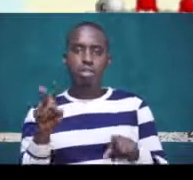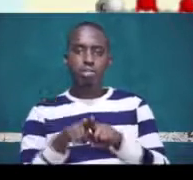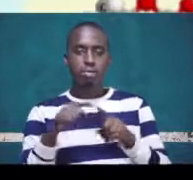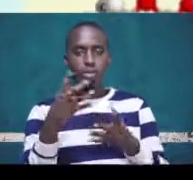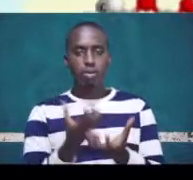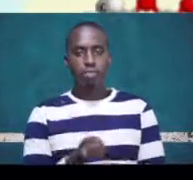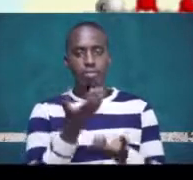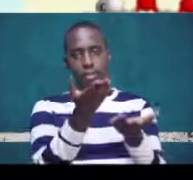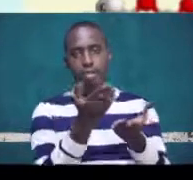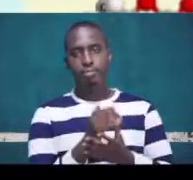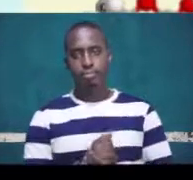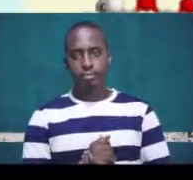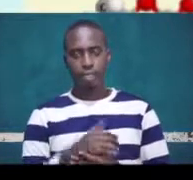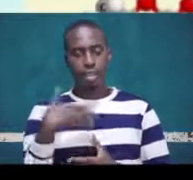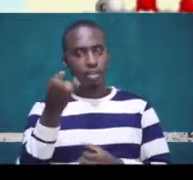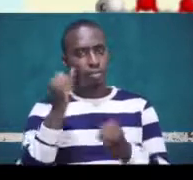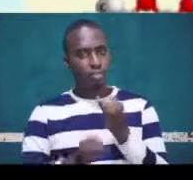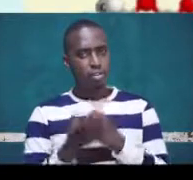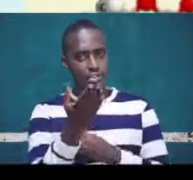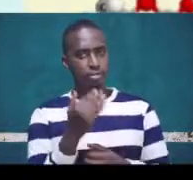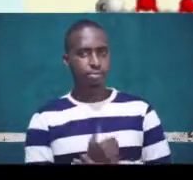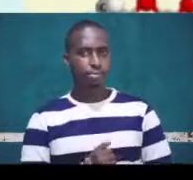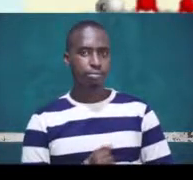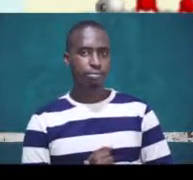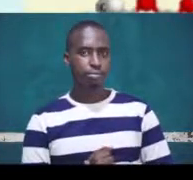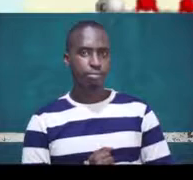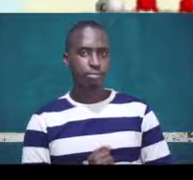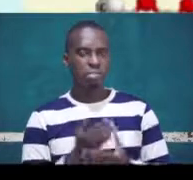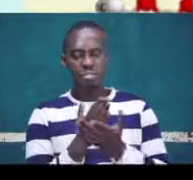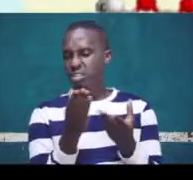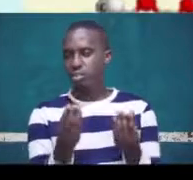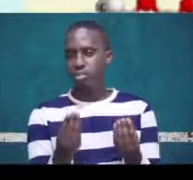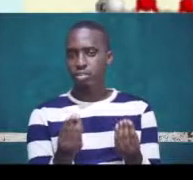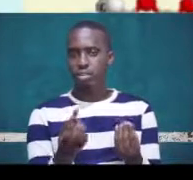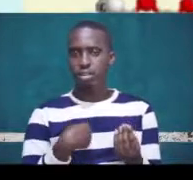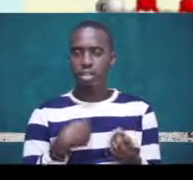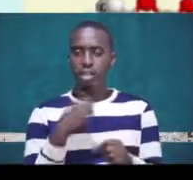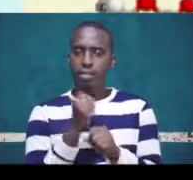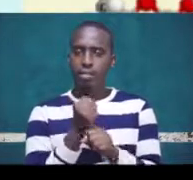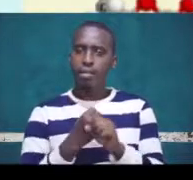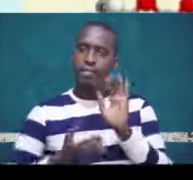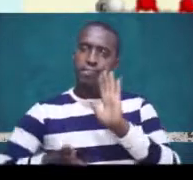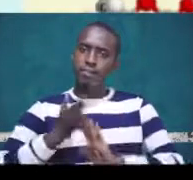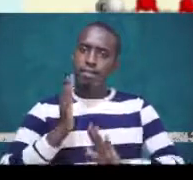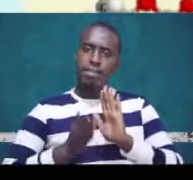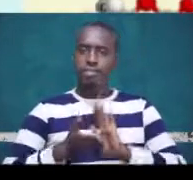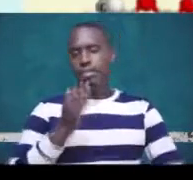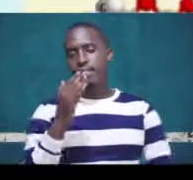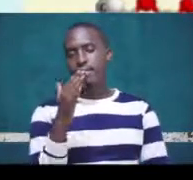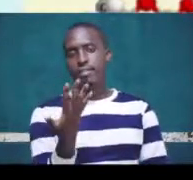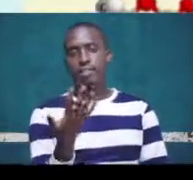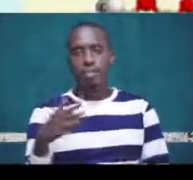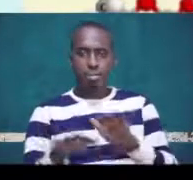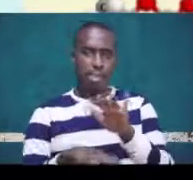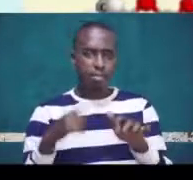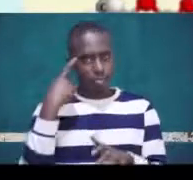here. So can you finish that up? Pretty simple. I did the first 5 bases